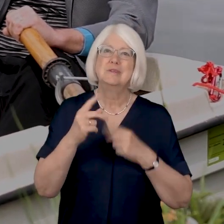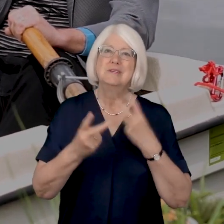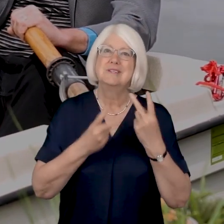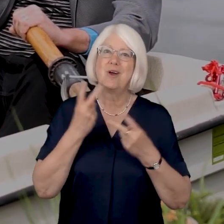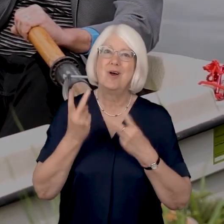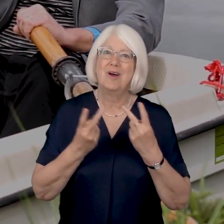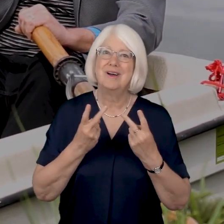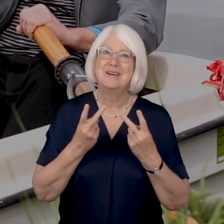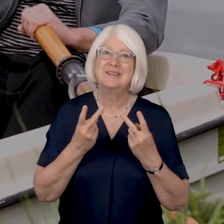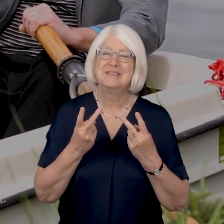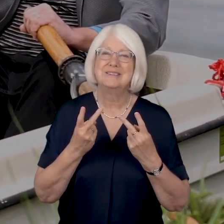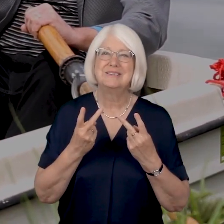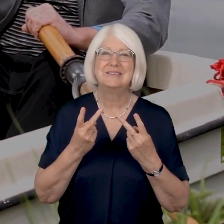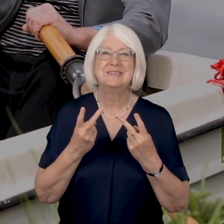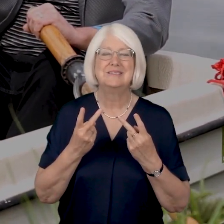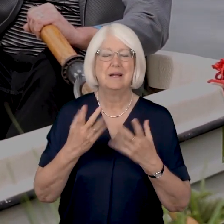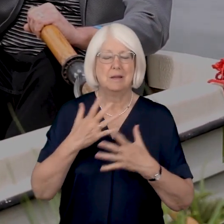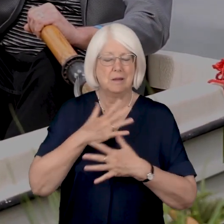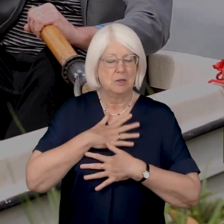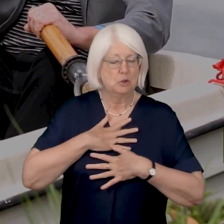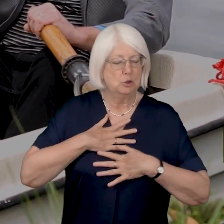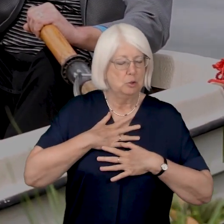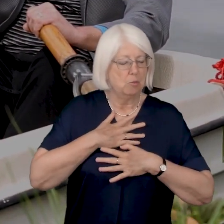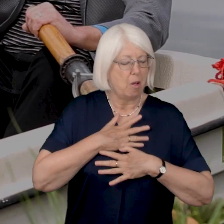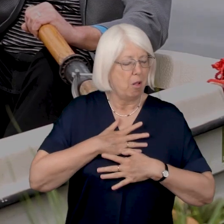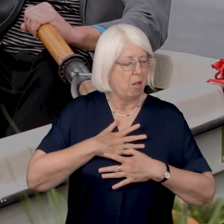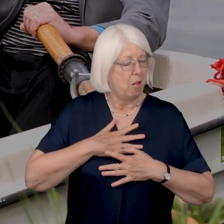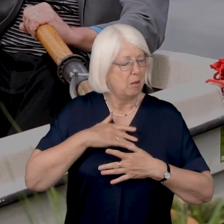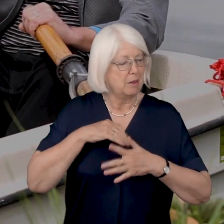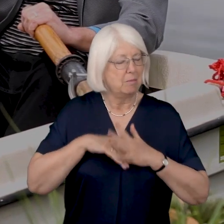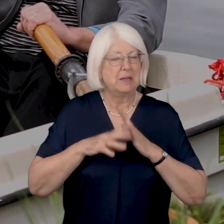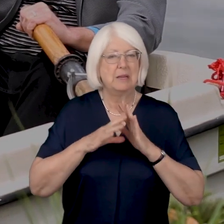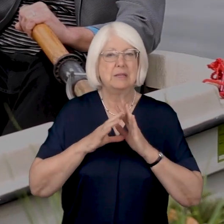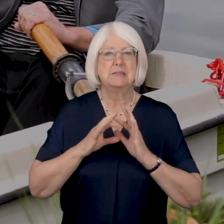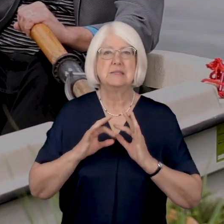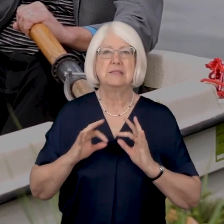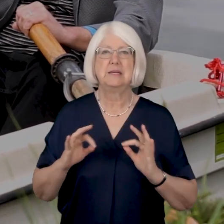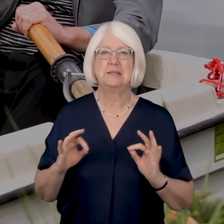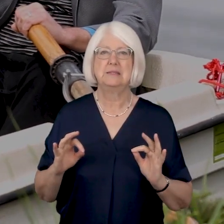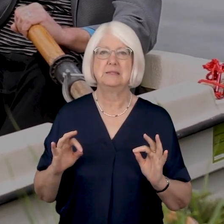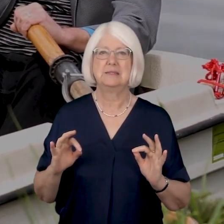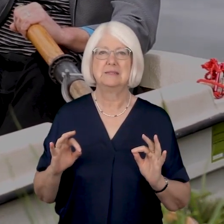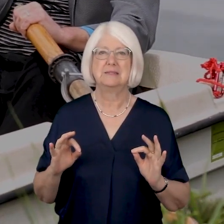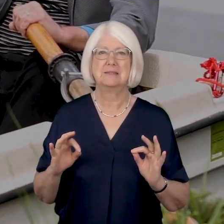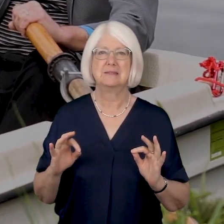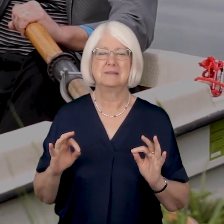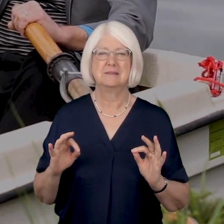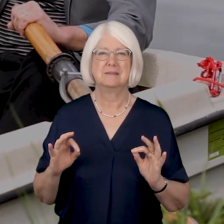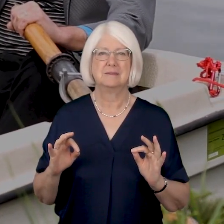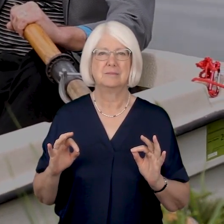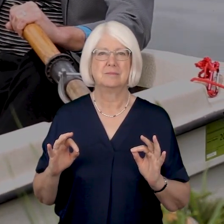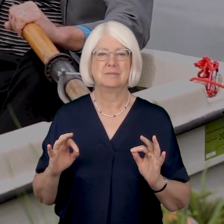song. Let all the tumult within me cease.